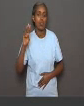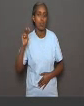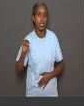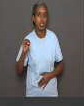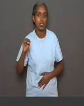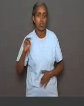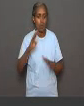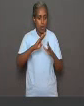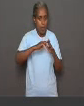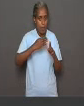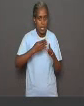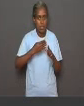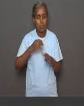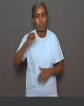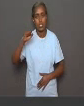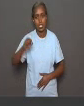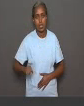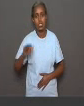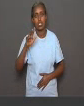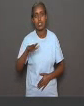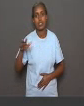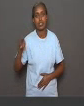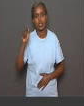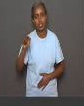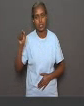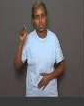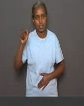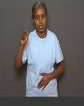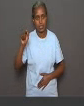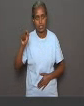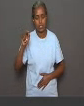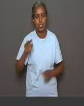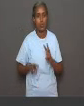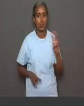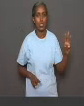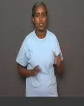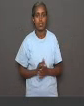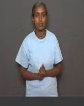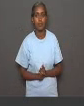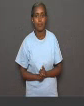bearing of south 33 degrees west.